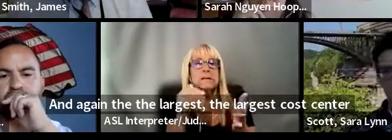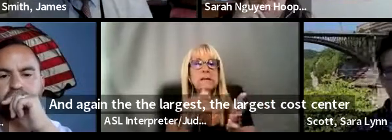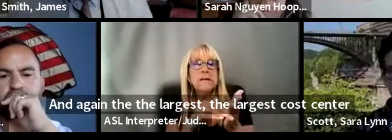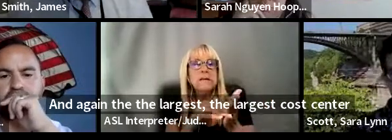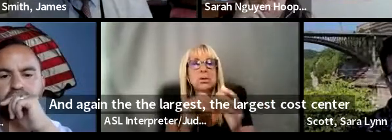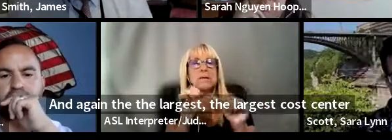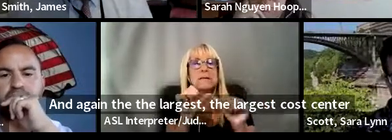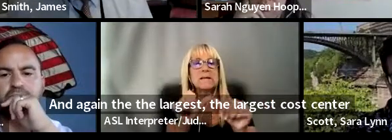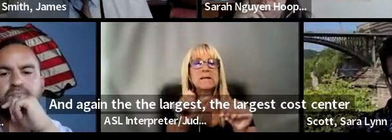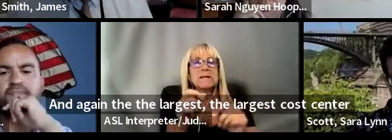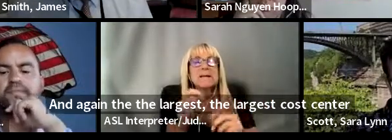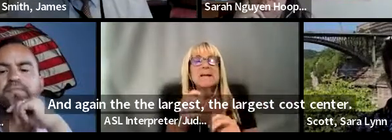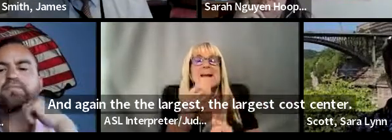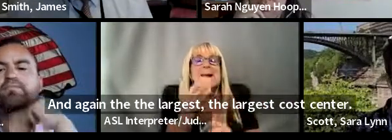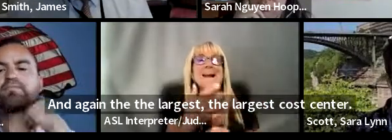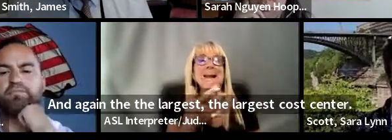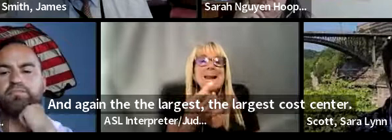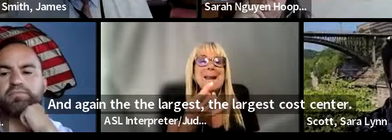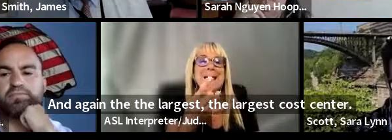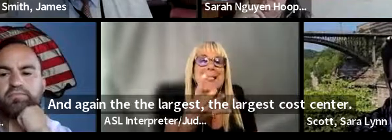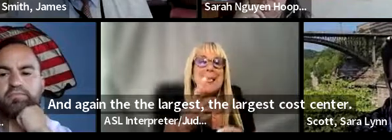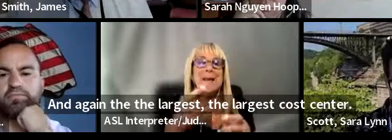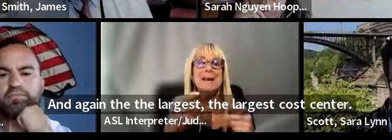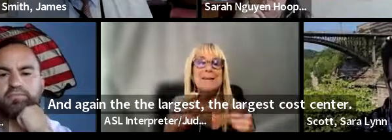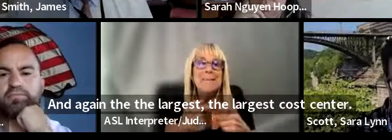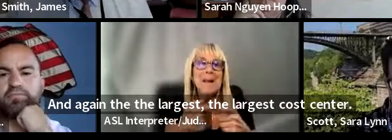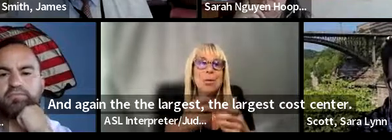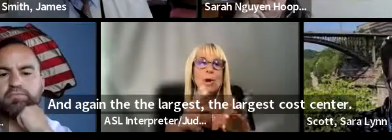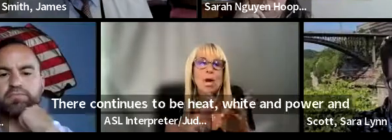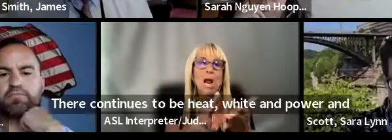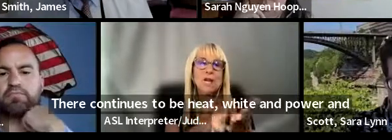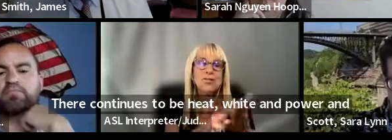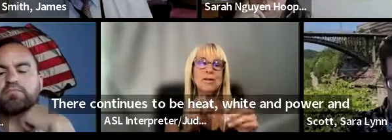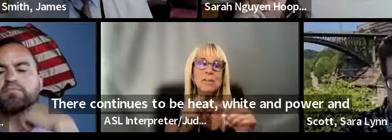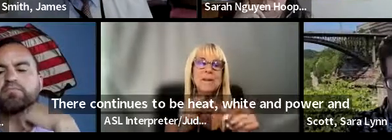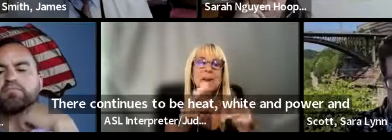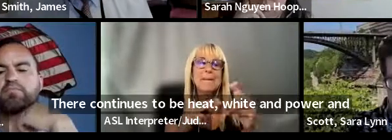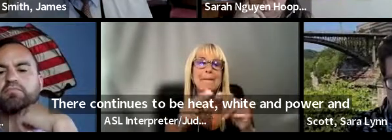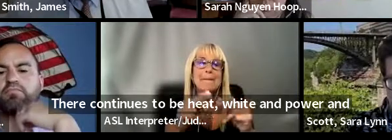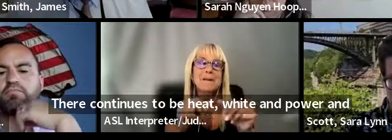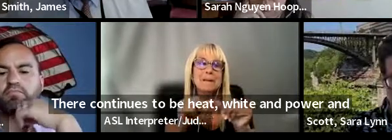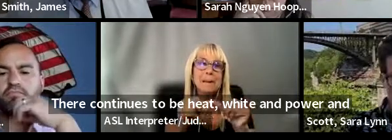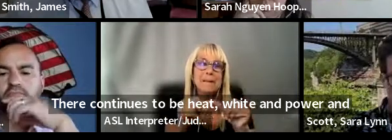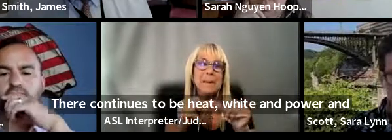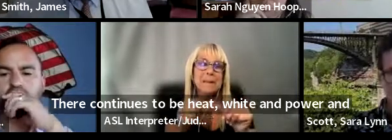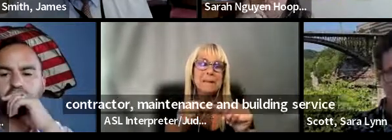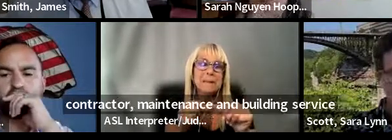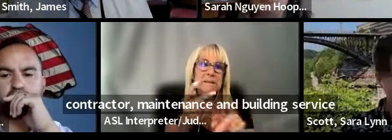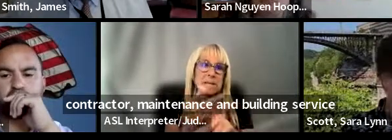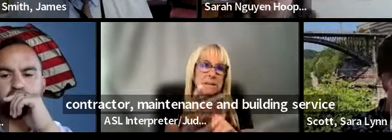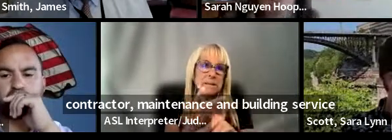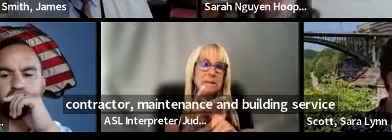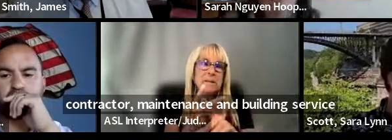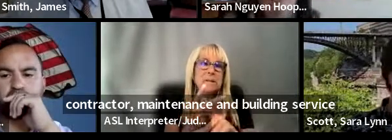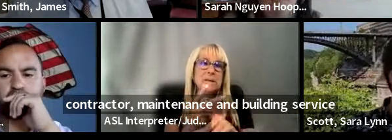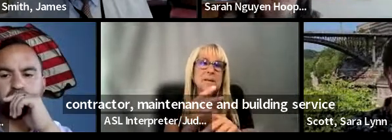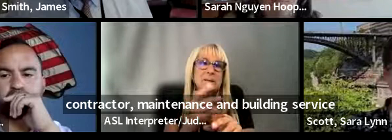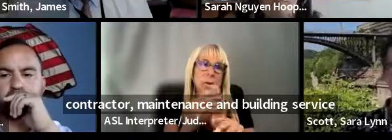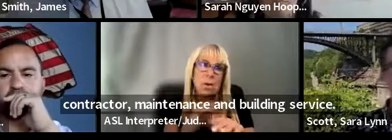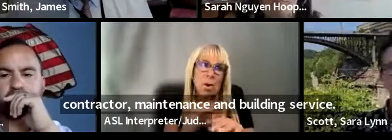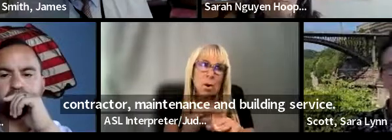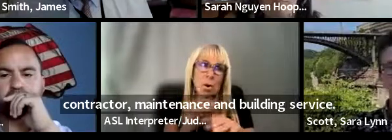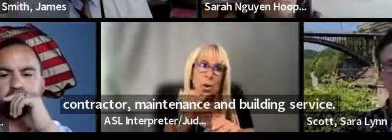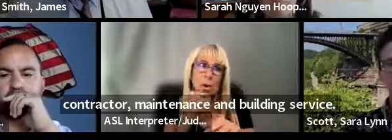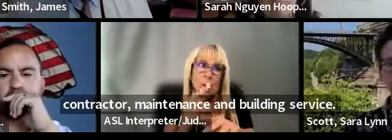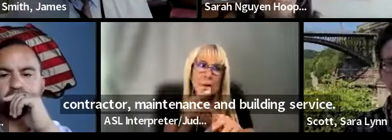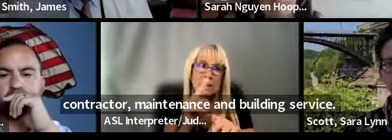to be heat, light, and power. And contractor maintenance and building service maintenance is called in as needed. So that's where we are in terms of